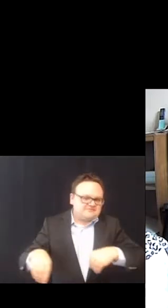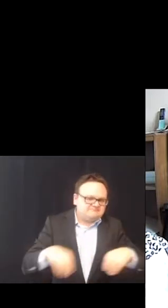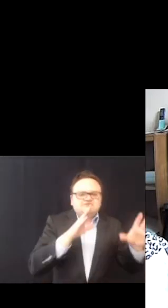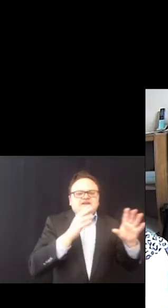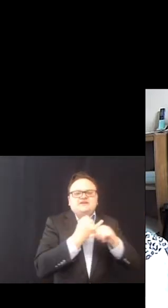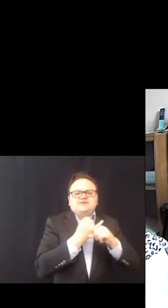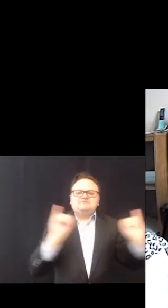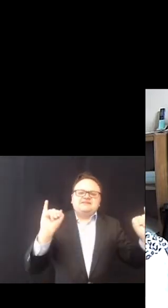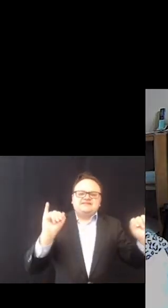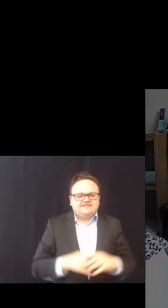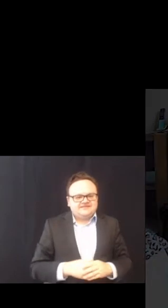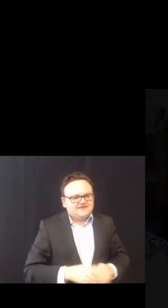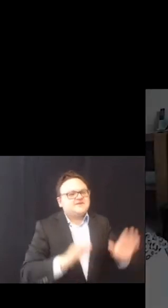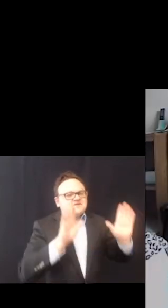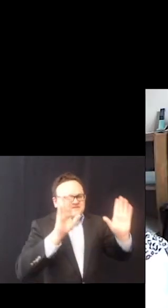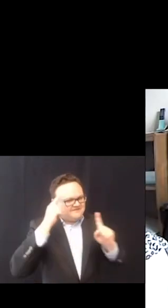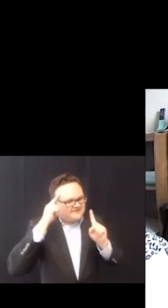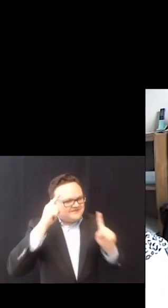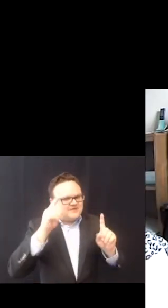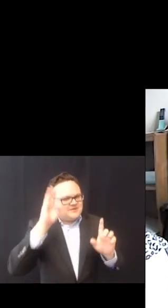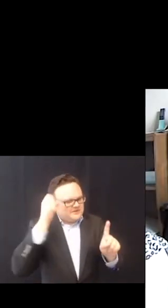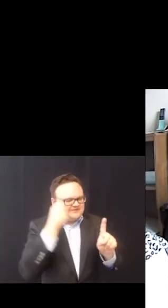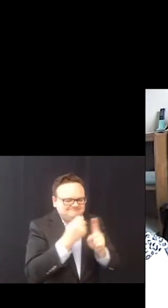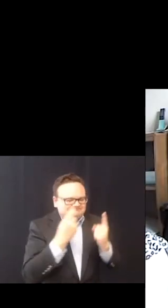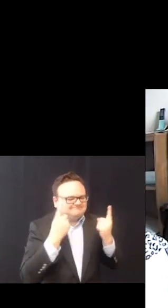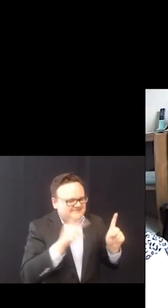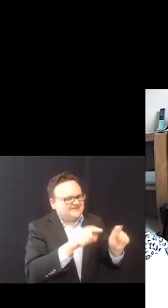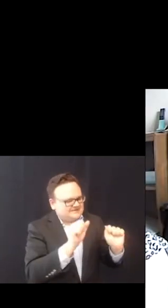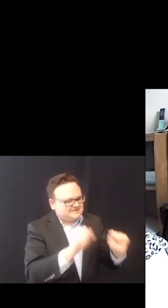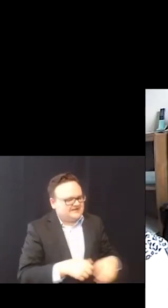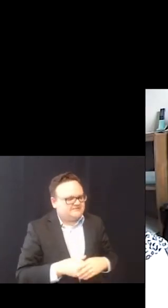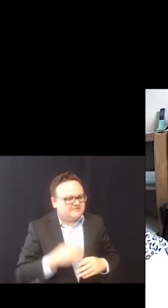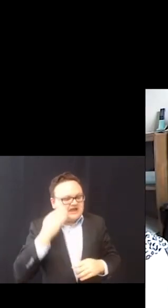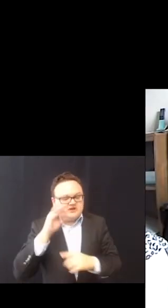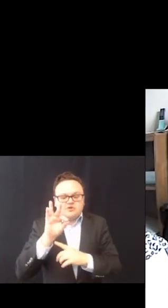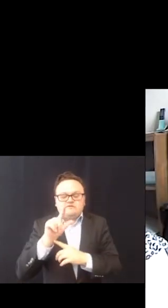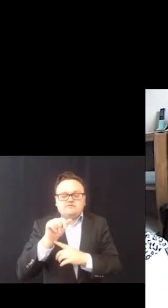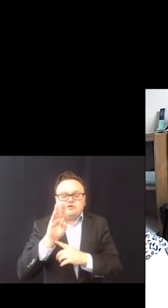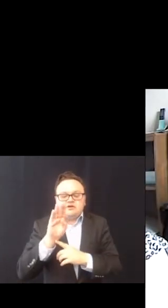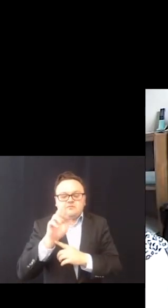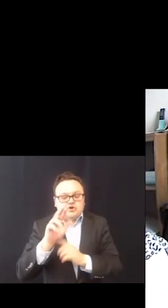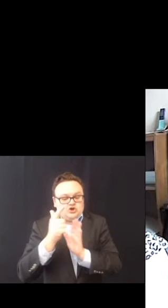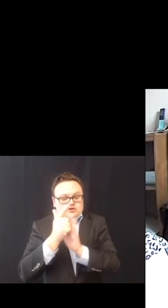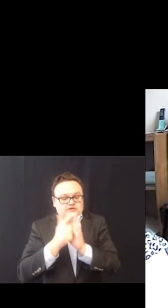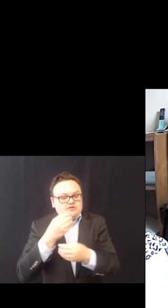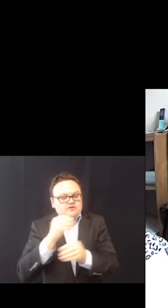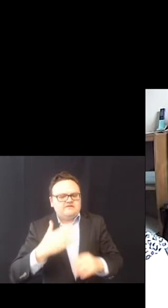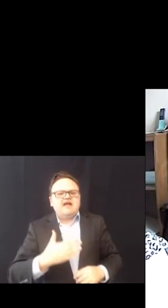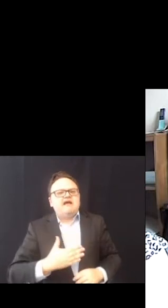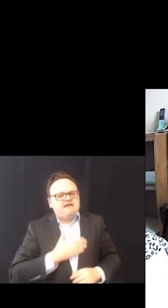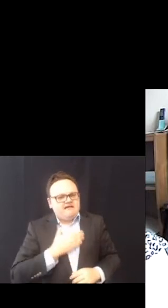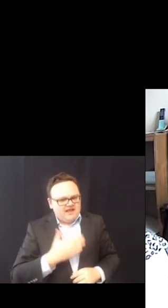We know that you can do that for sure. Well, I know that the Florida Bar is so happy to have you, Ming Di, and we just